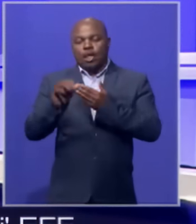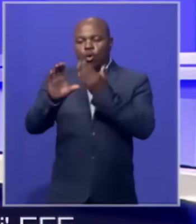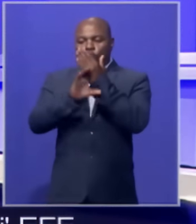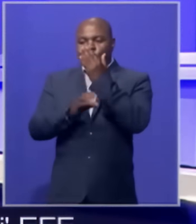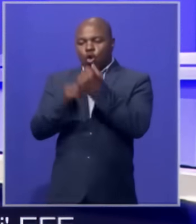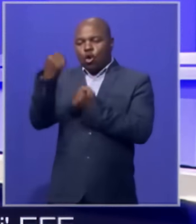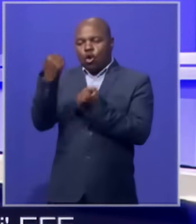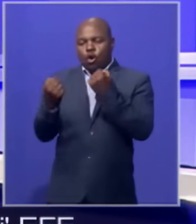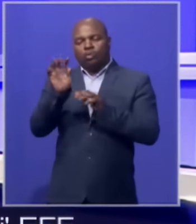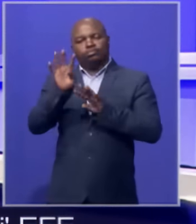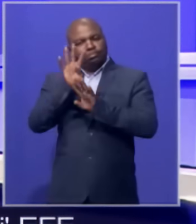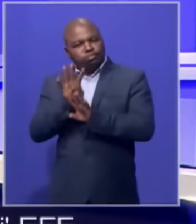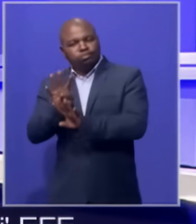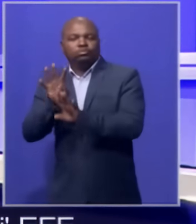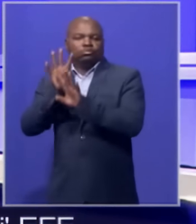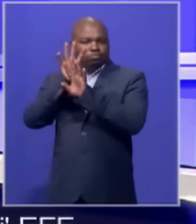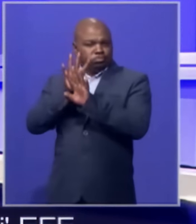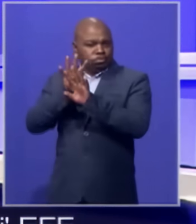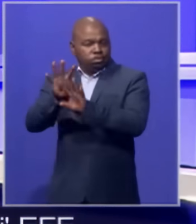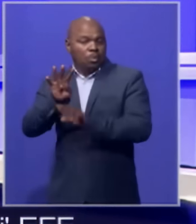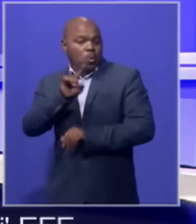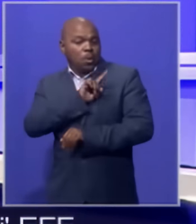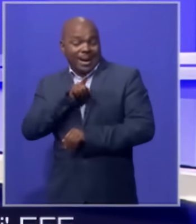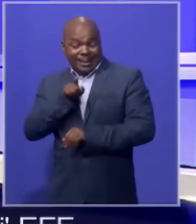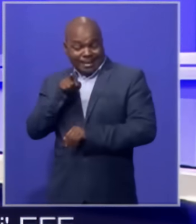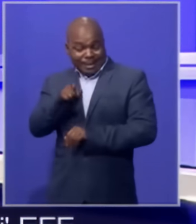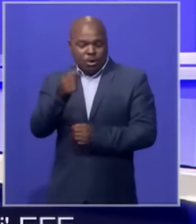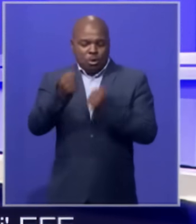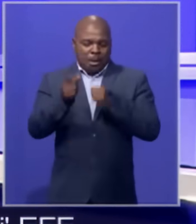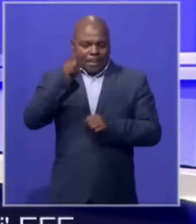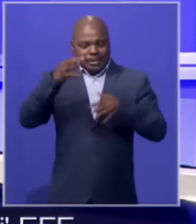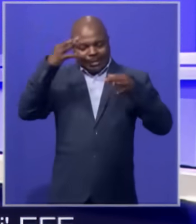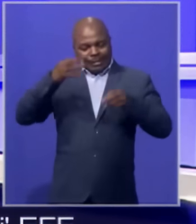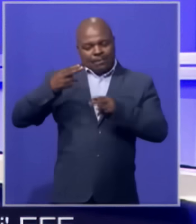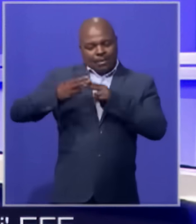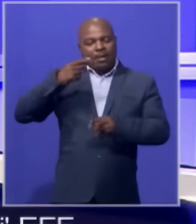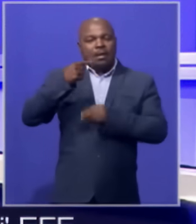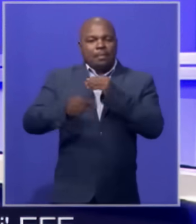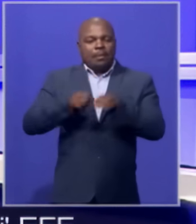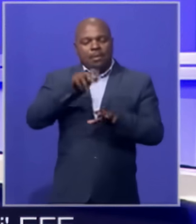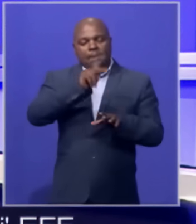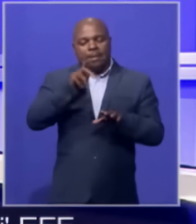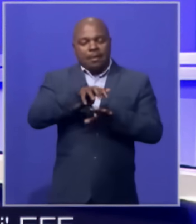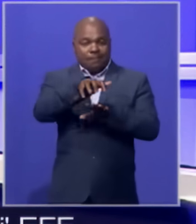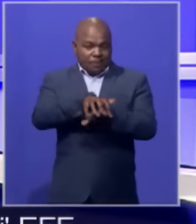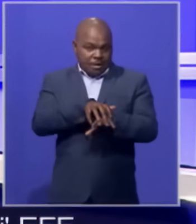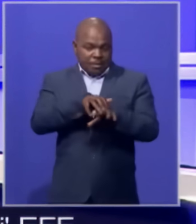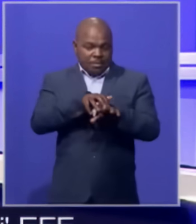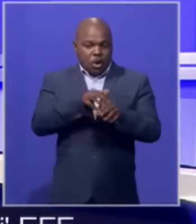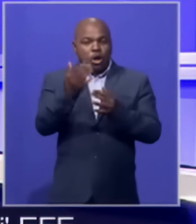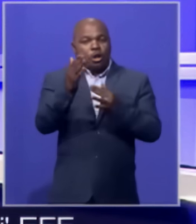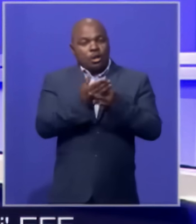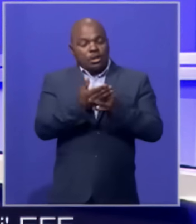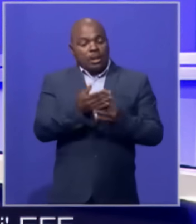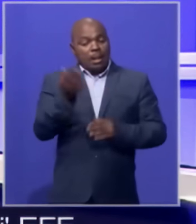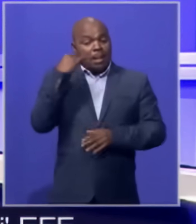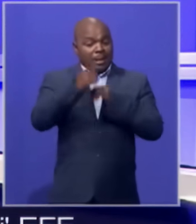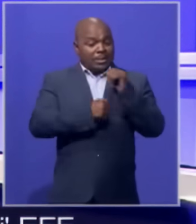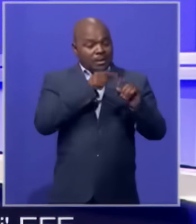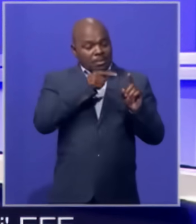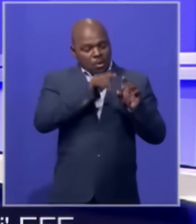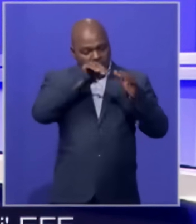molaotheo kgwedi ka kgwedi go fihla ge kgorotsheko yeo e fana ka kahlolo molatong wa Phalaphala. ngwagola mokgatlo woo o ile kgorotsheko ya molaotheo